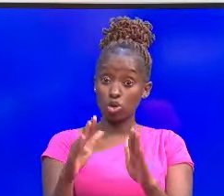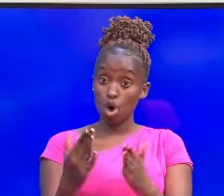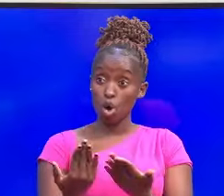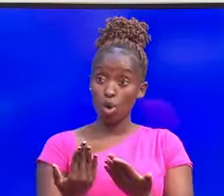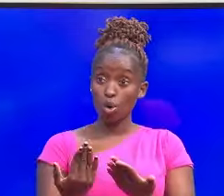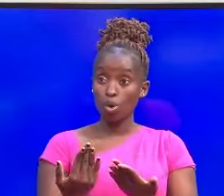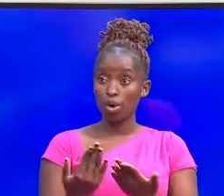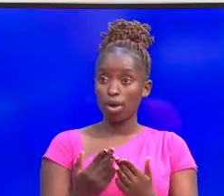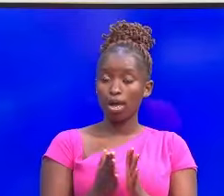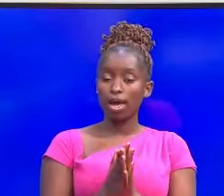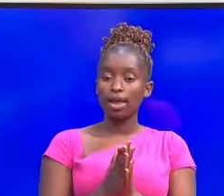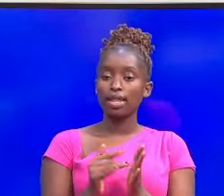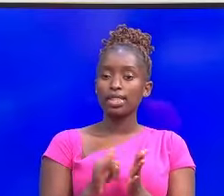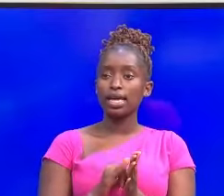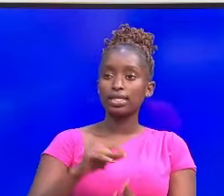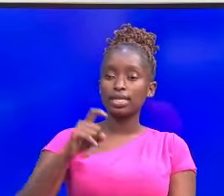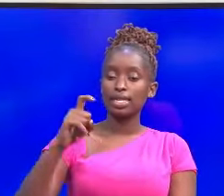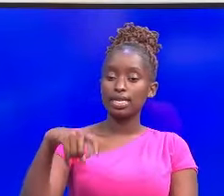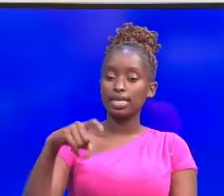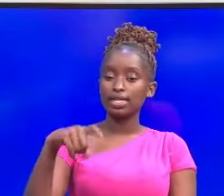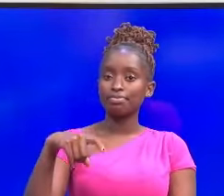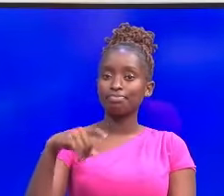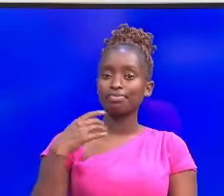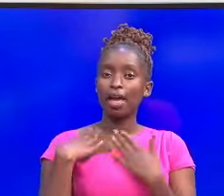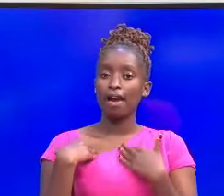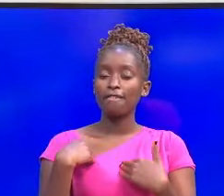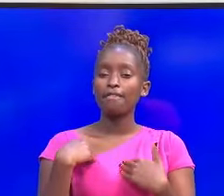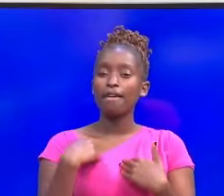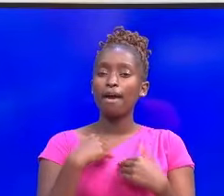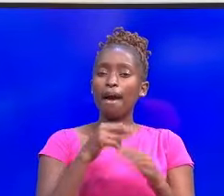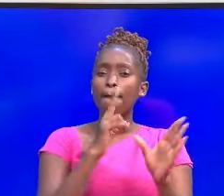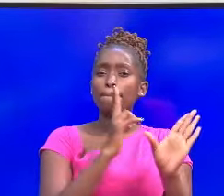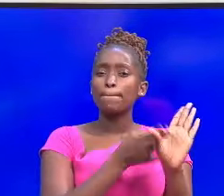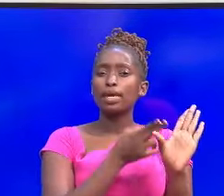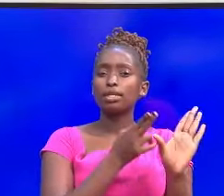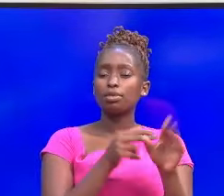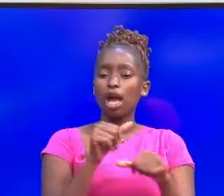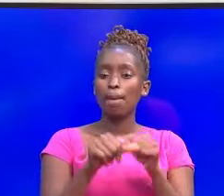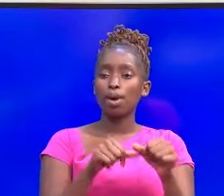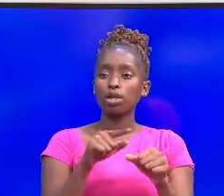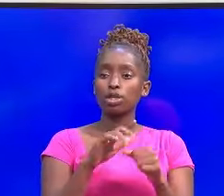that it requires the input, the participation, the contribution